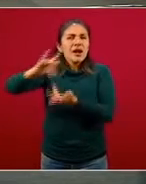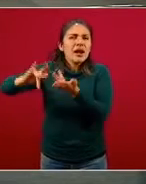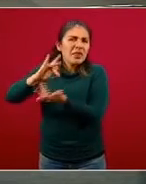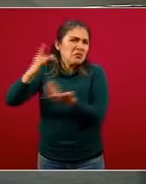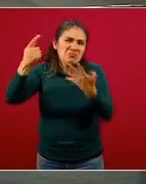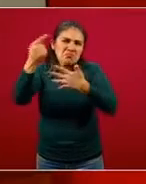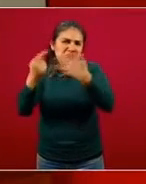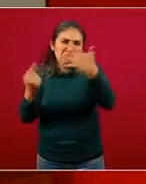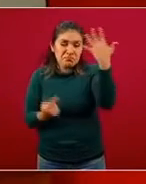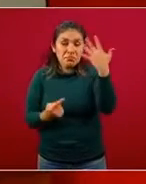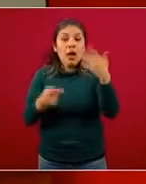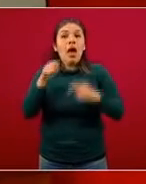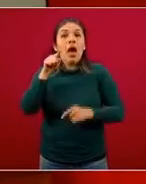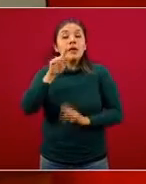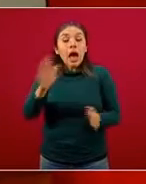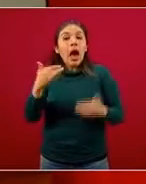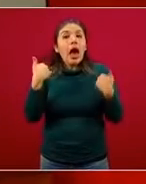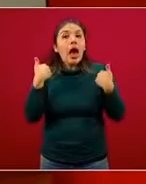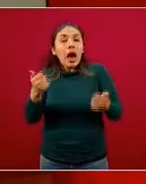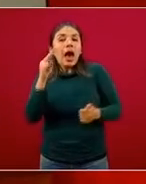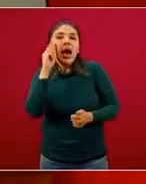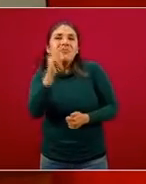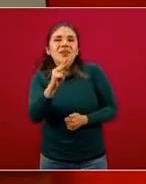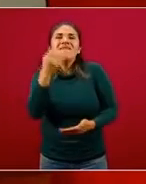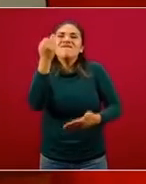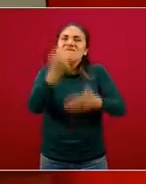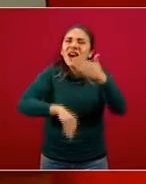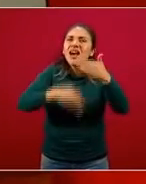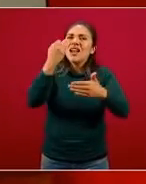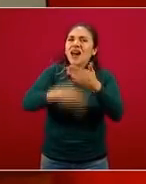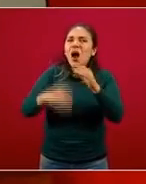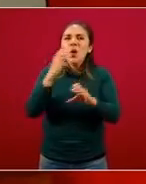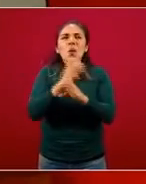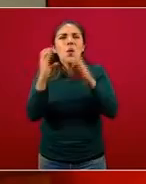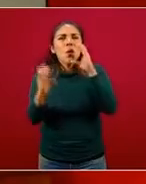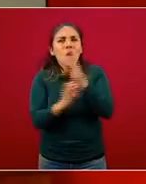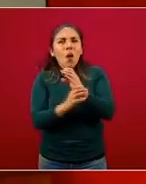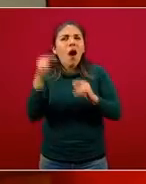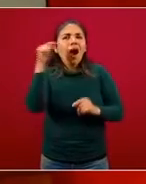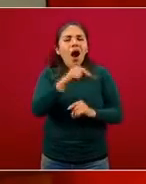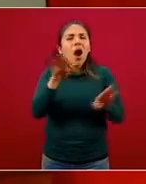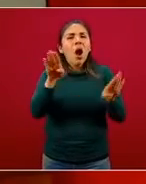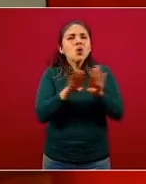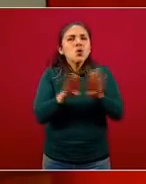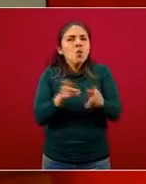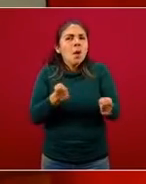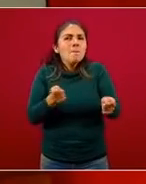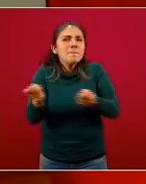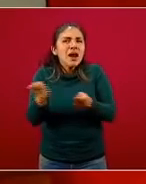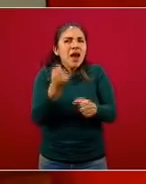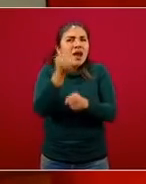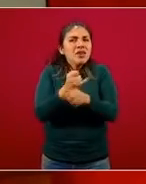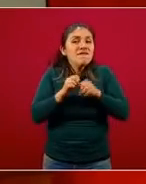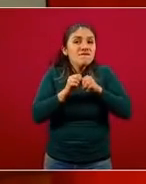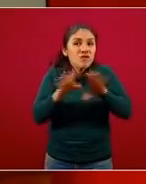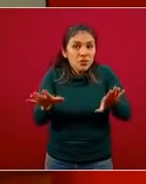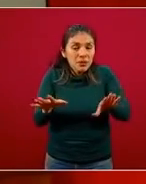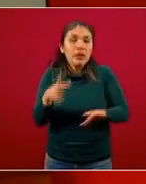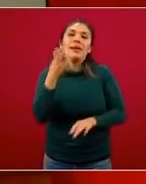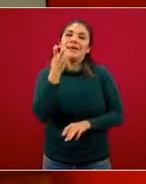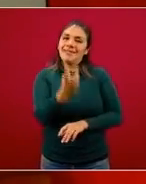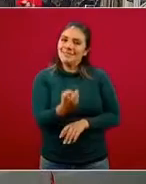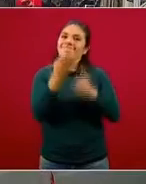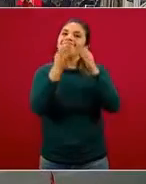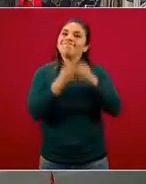authorities, and unique ID number was granted to us. And basically this was to